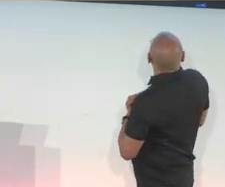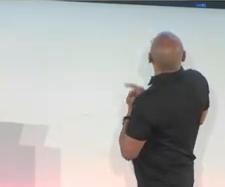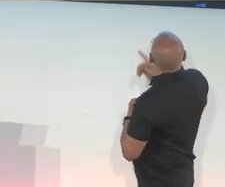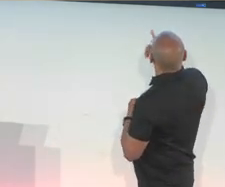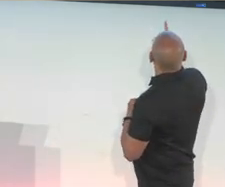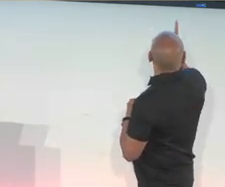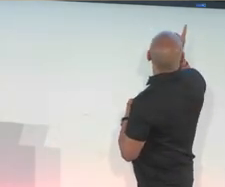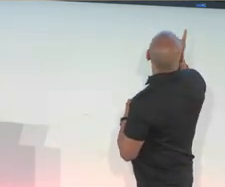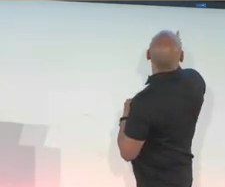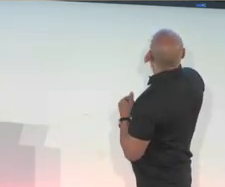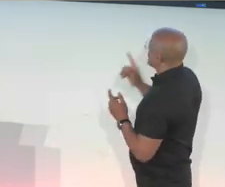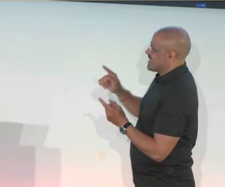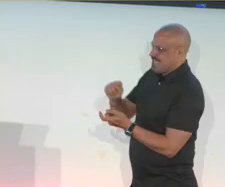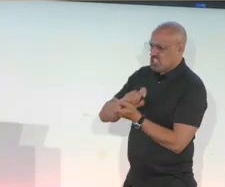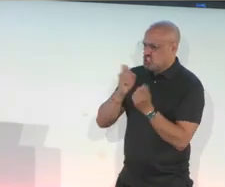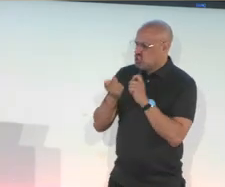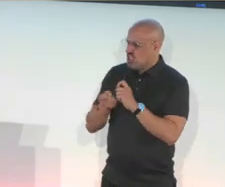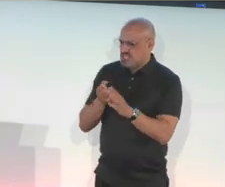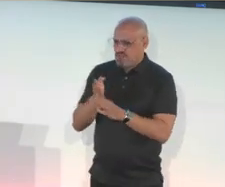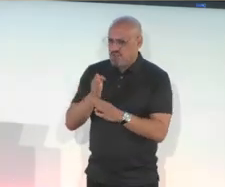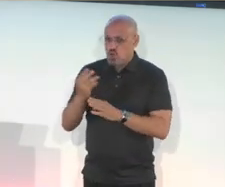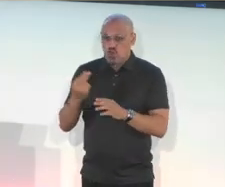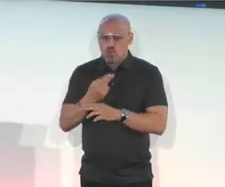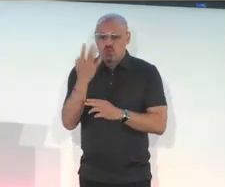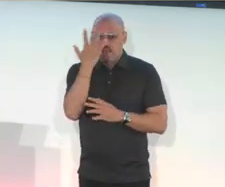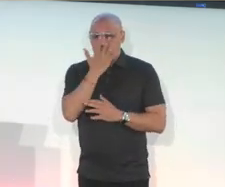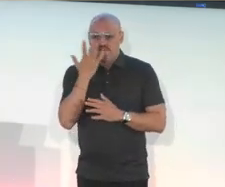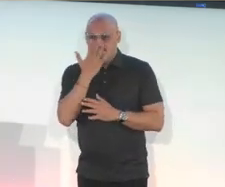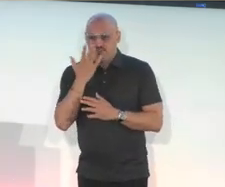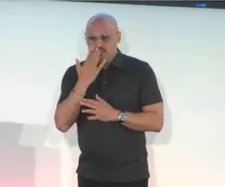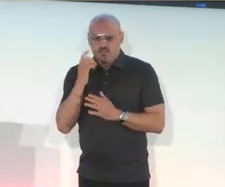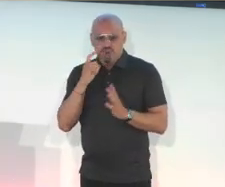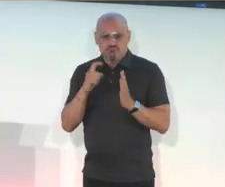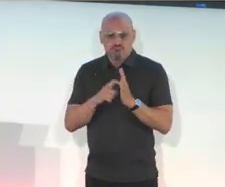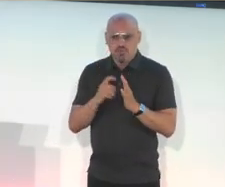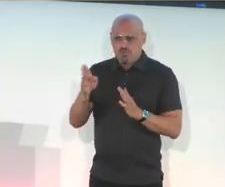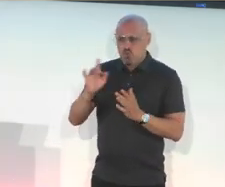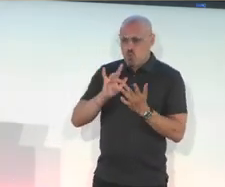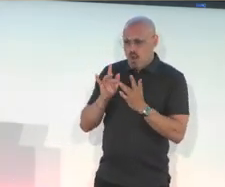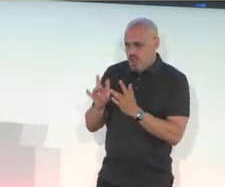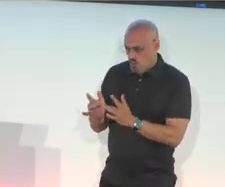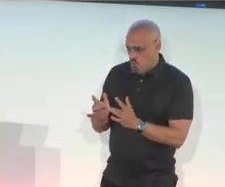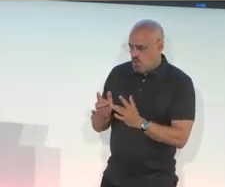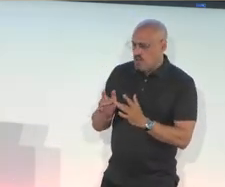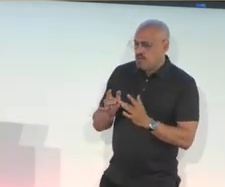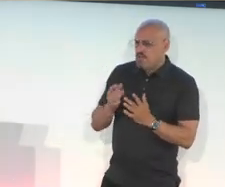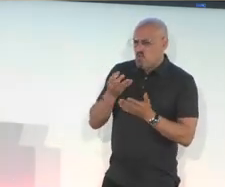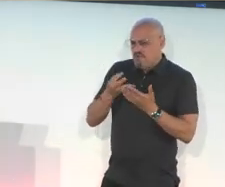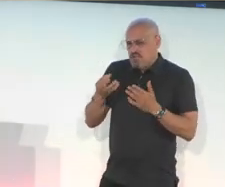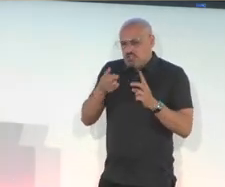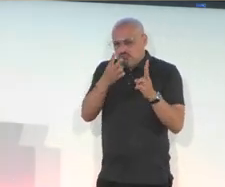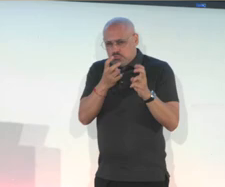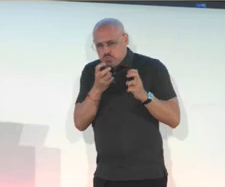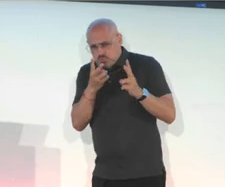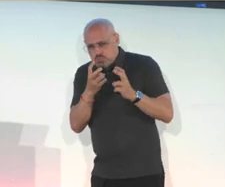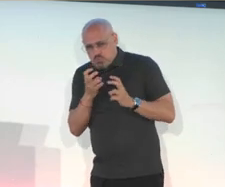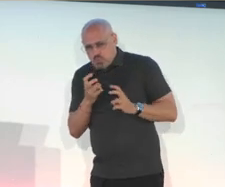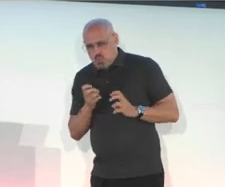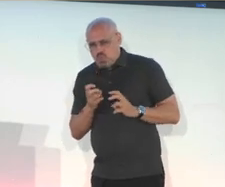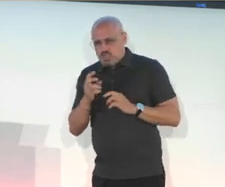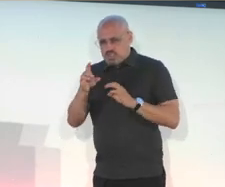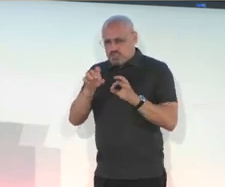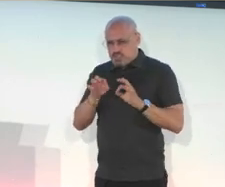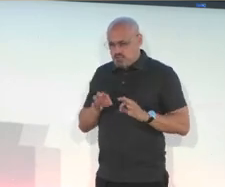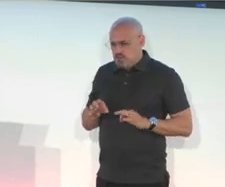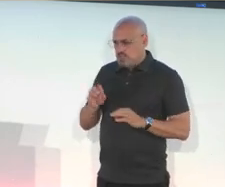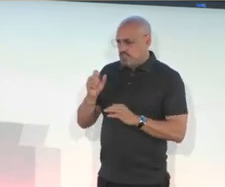field. It uses spatiotemporal convolutional neural networks for feature extraction and bidirectional